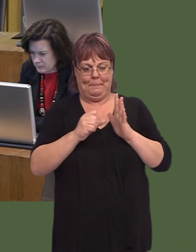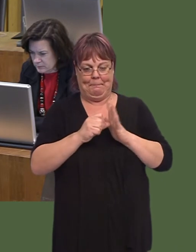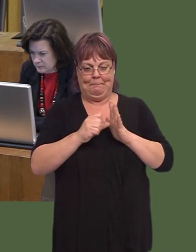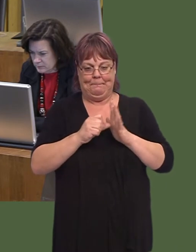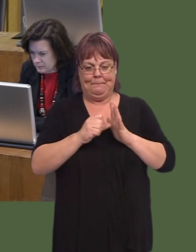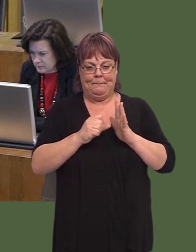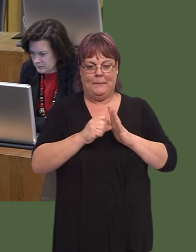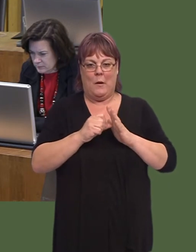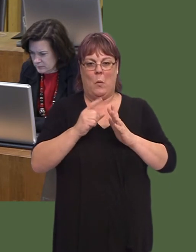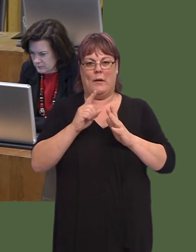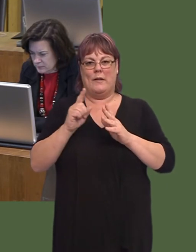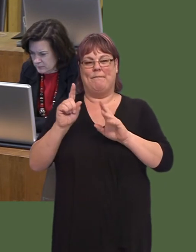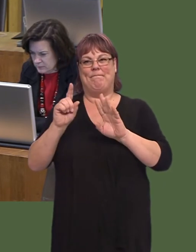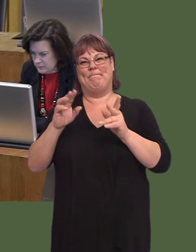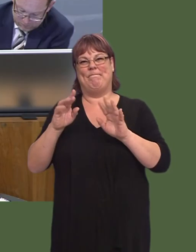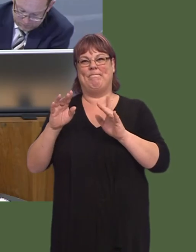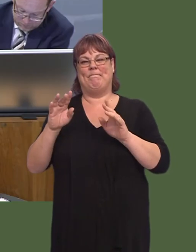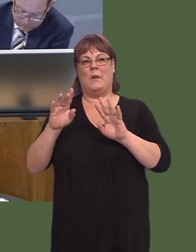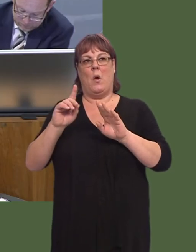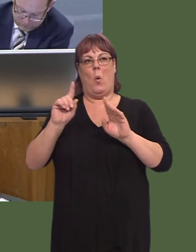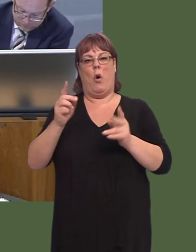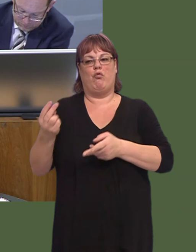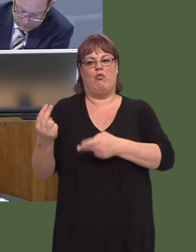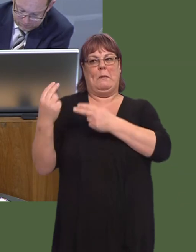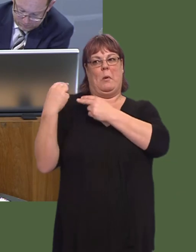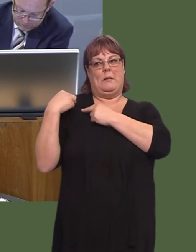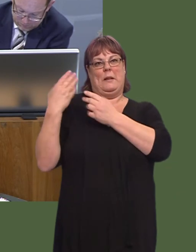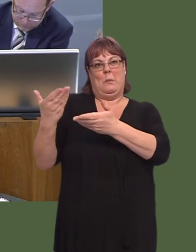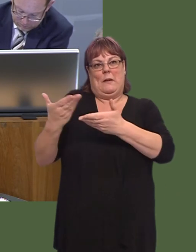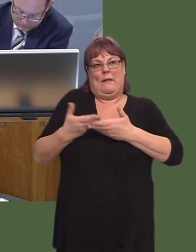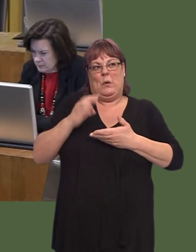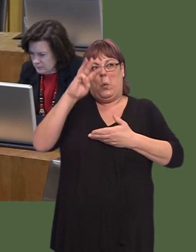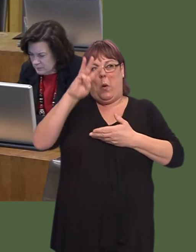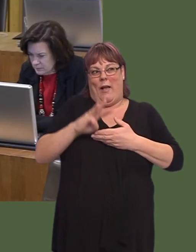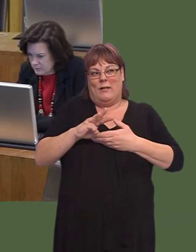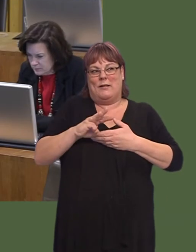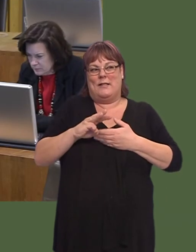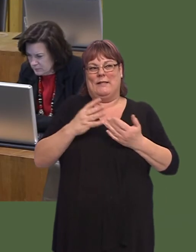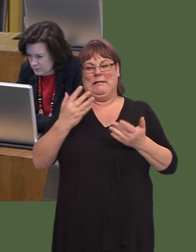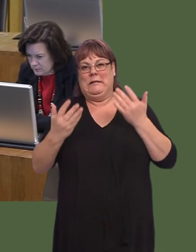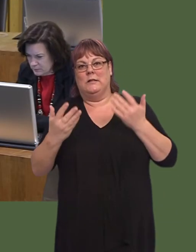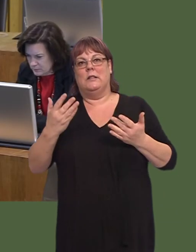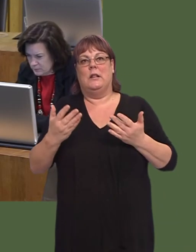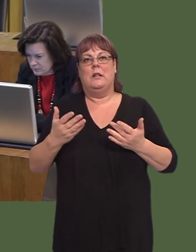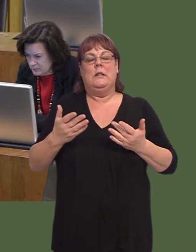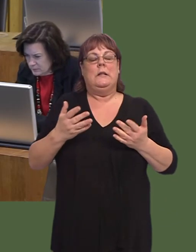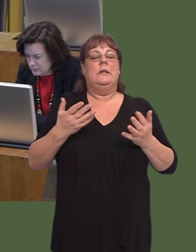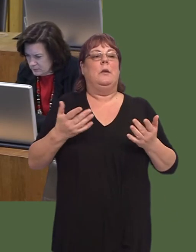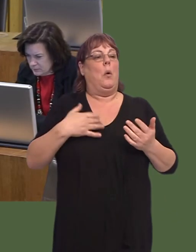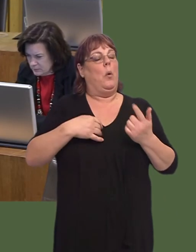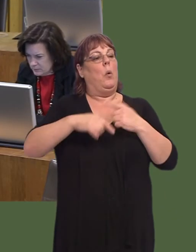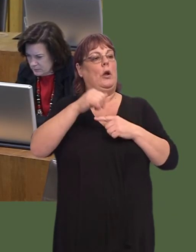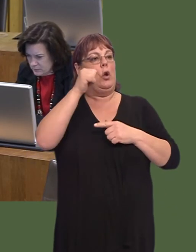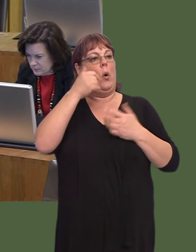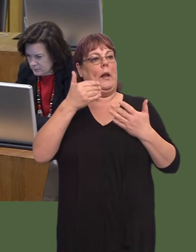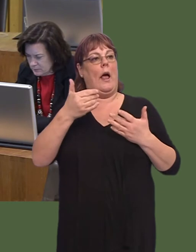we'd hit with the devolution boundary and not being able to do as we want to do in order to make sure that we can be as effective as